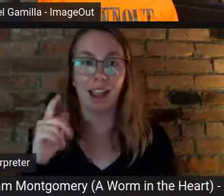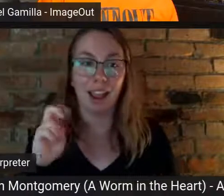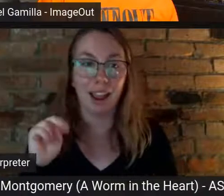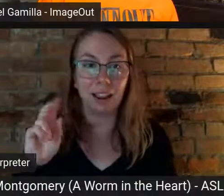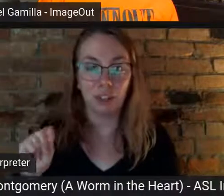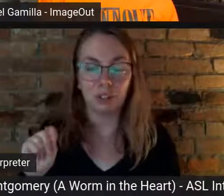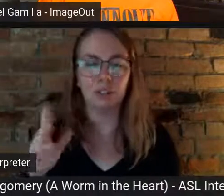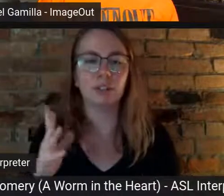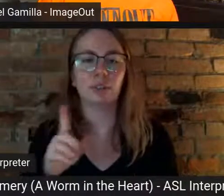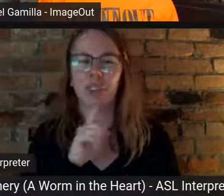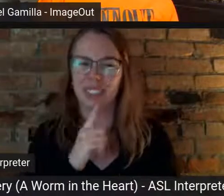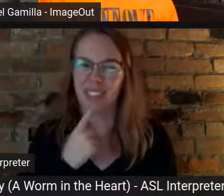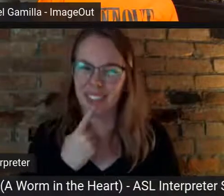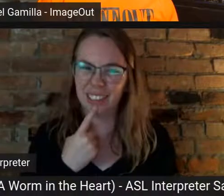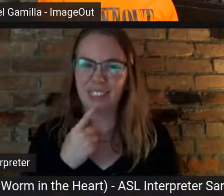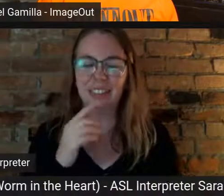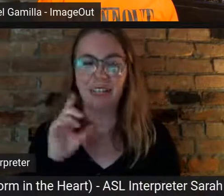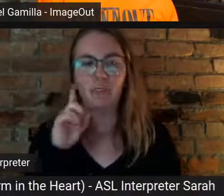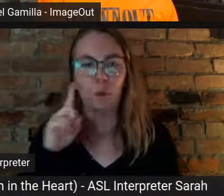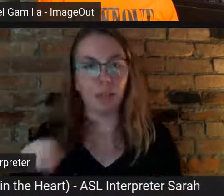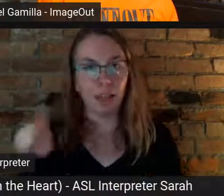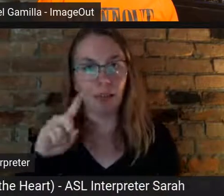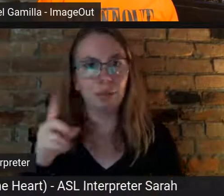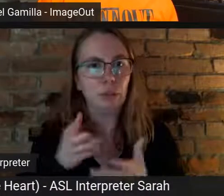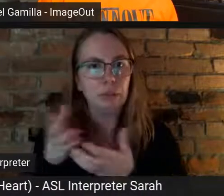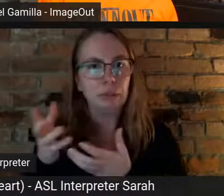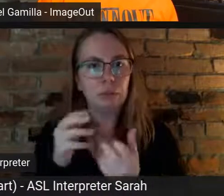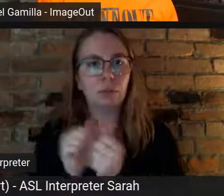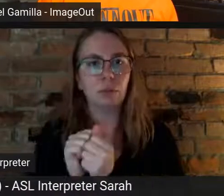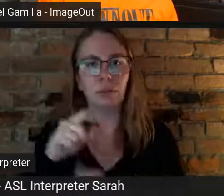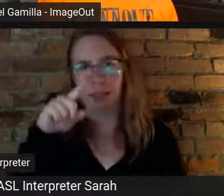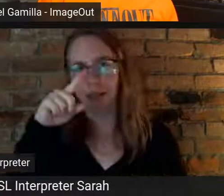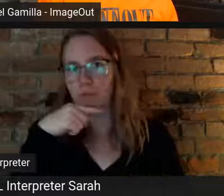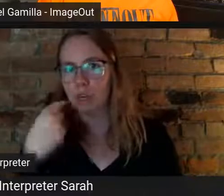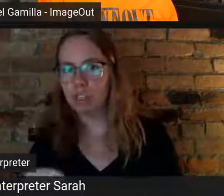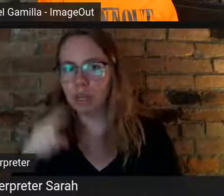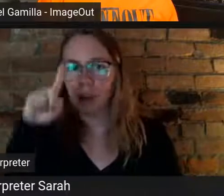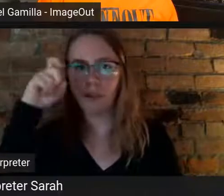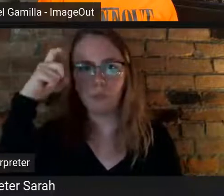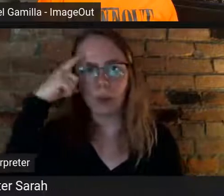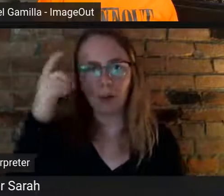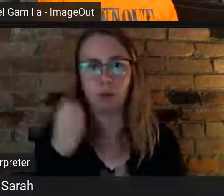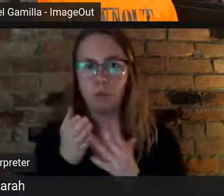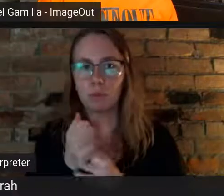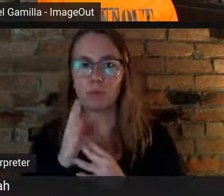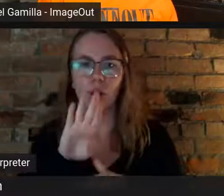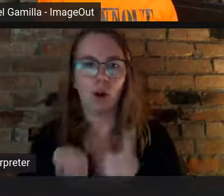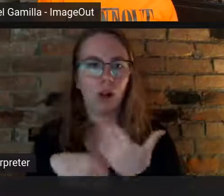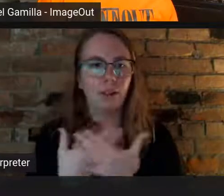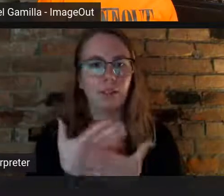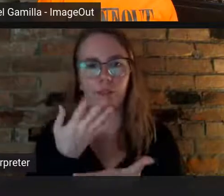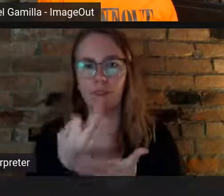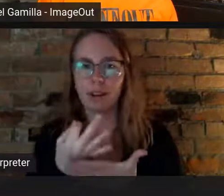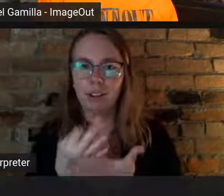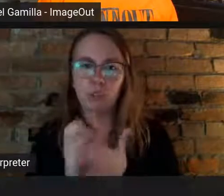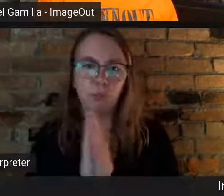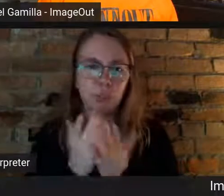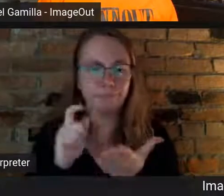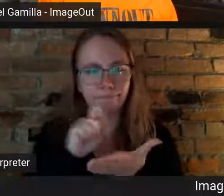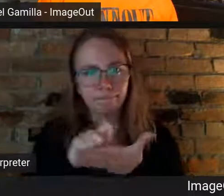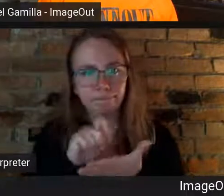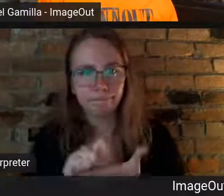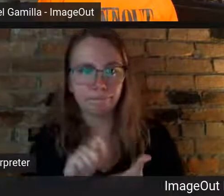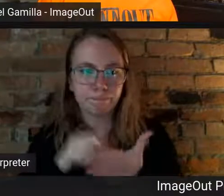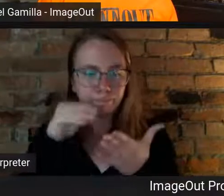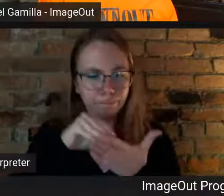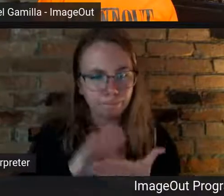it's very intense for them, with the Russian government. They go through their financial books, which is very difficult for them, but they are able